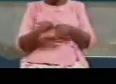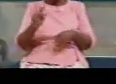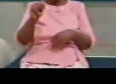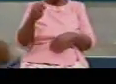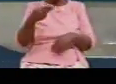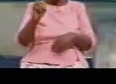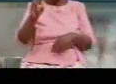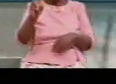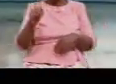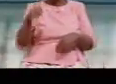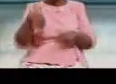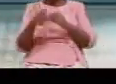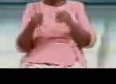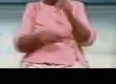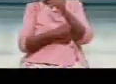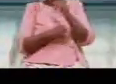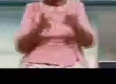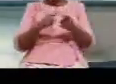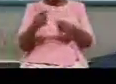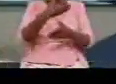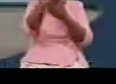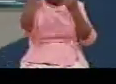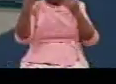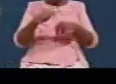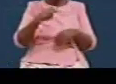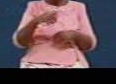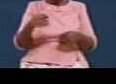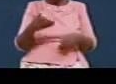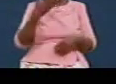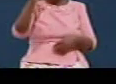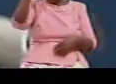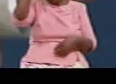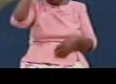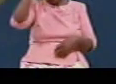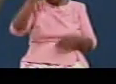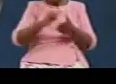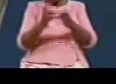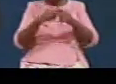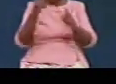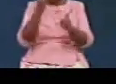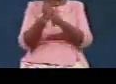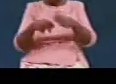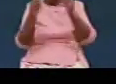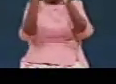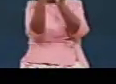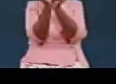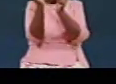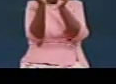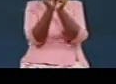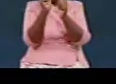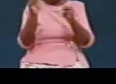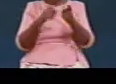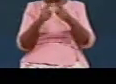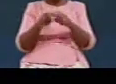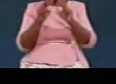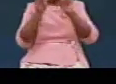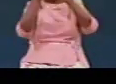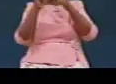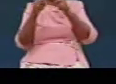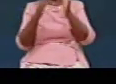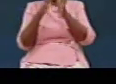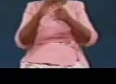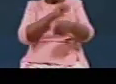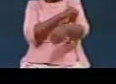evil Satan and the evil spirit that want to hold you in captivity, and you're looking unto Jesus, the author and